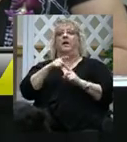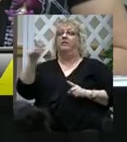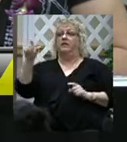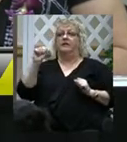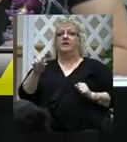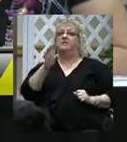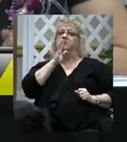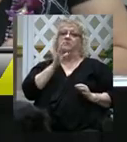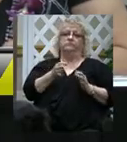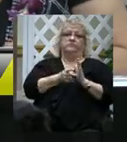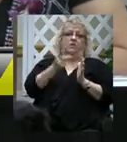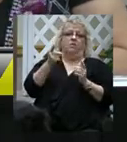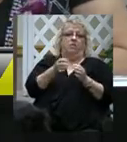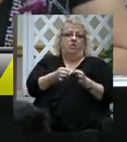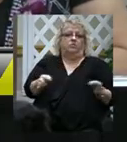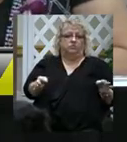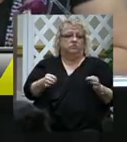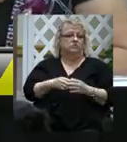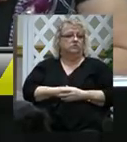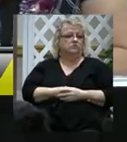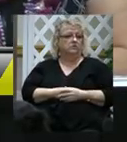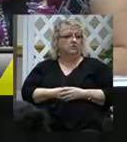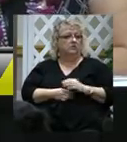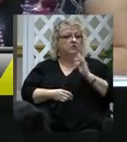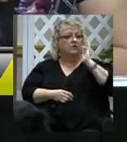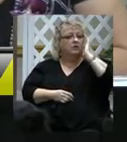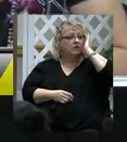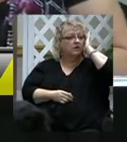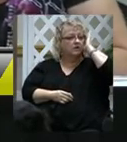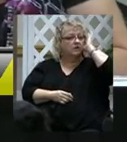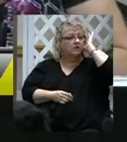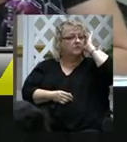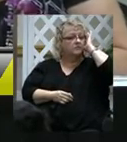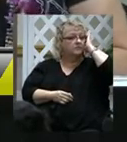also bilingual, so please let them know.